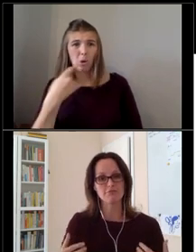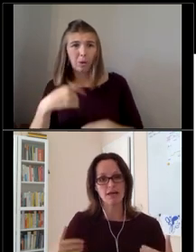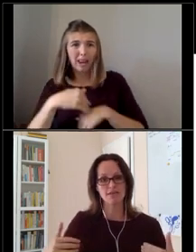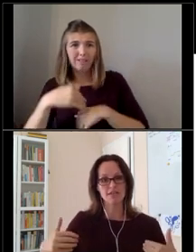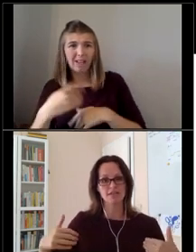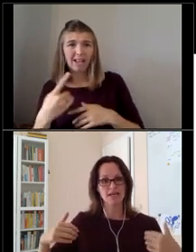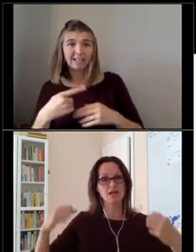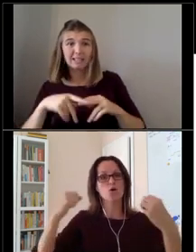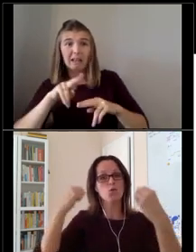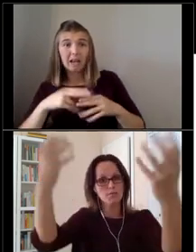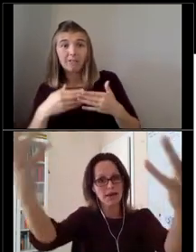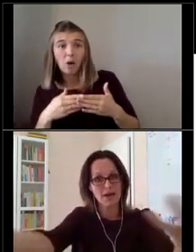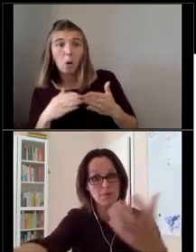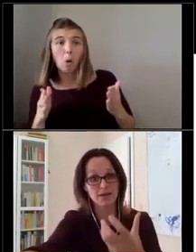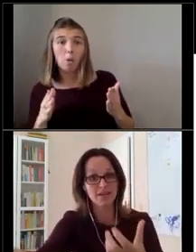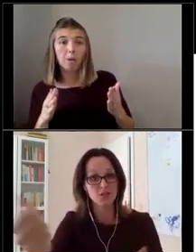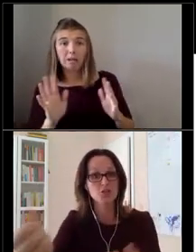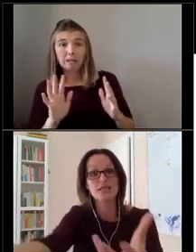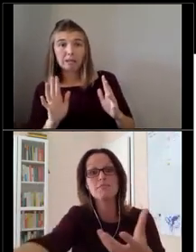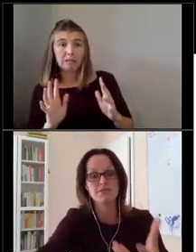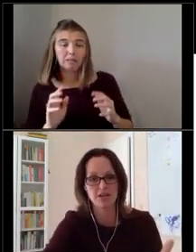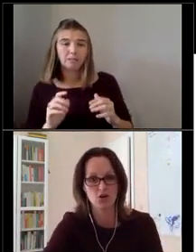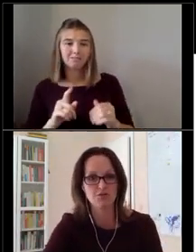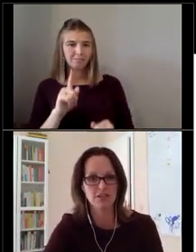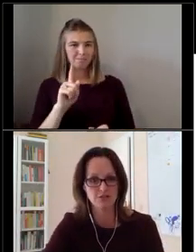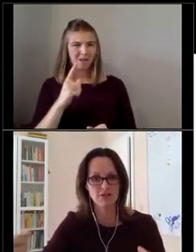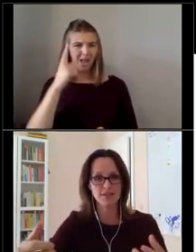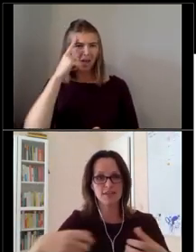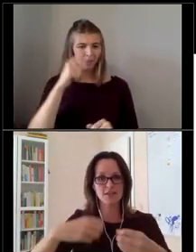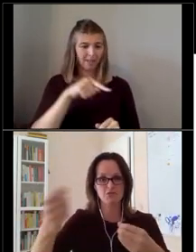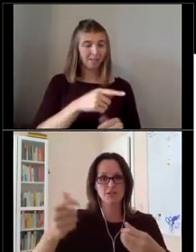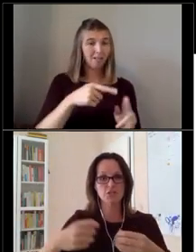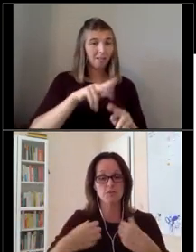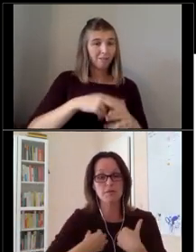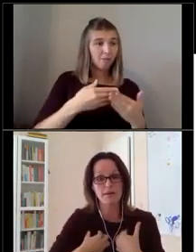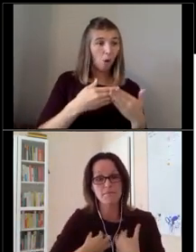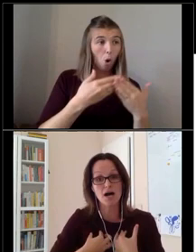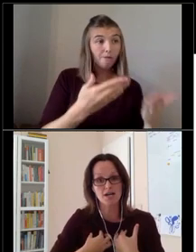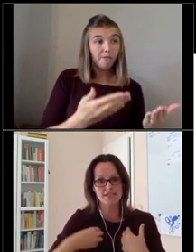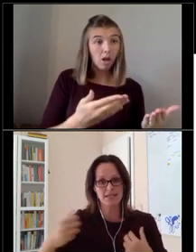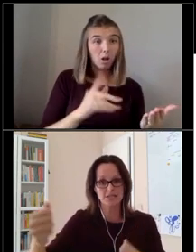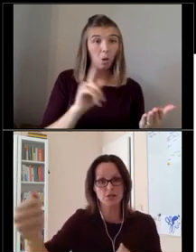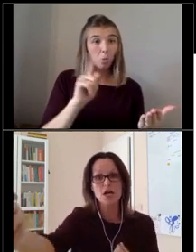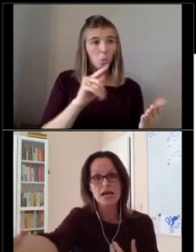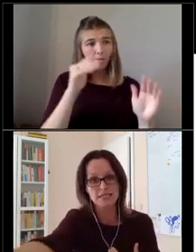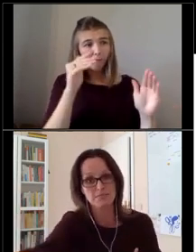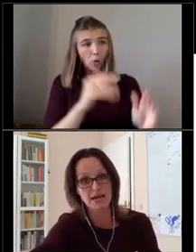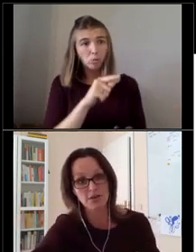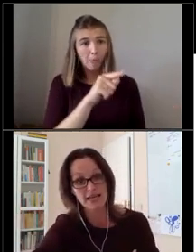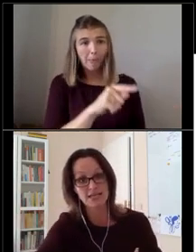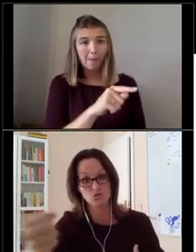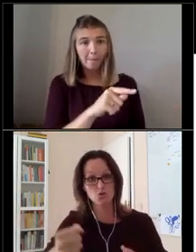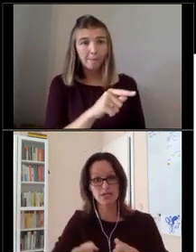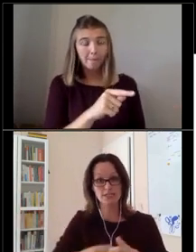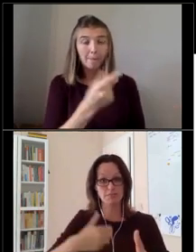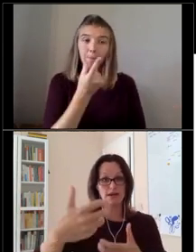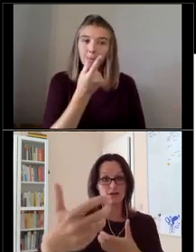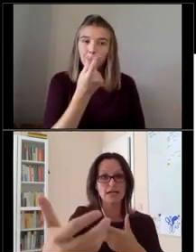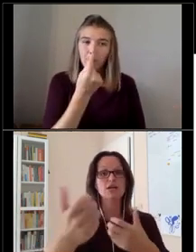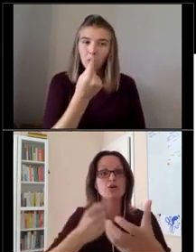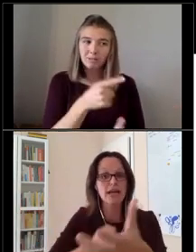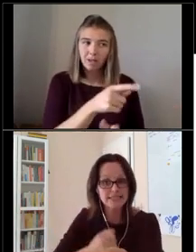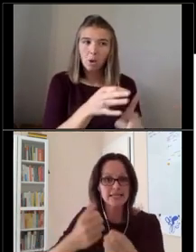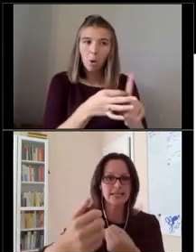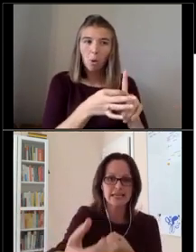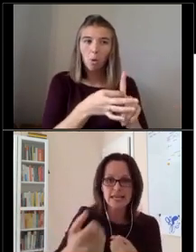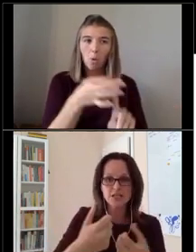if I do that, rather than saying what might happen to them if I offer this, rather than the thread just being about my isolation, it's about theirs, or it's